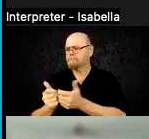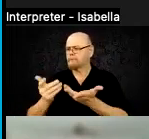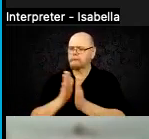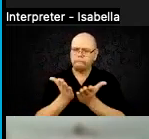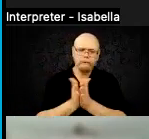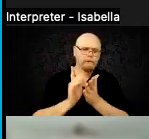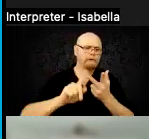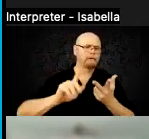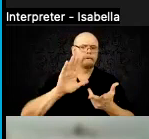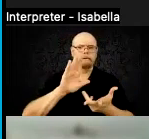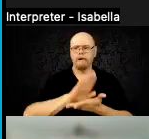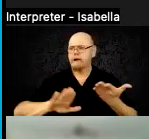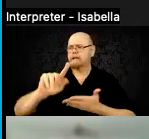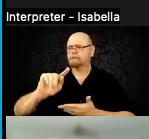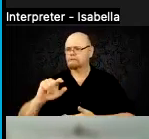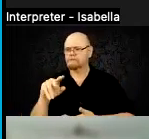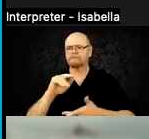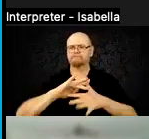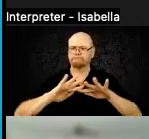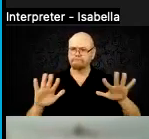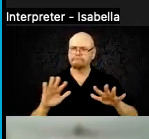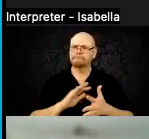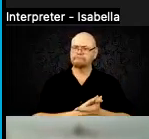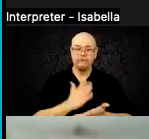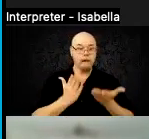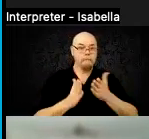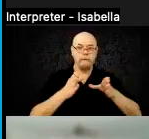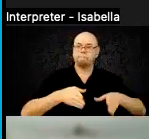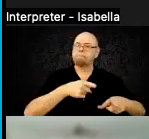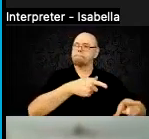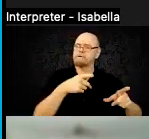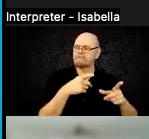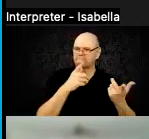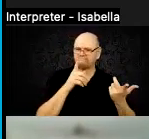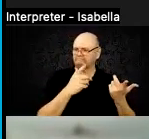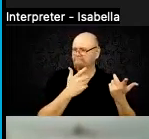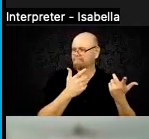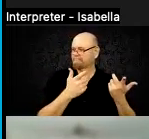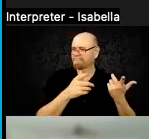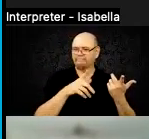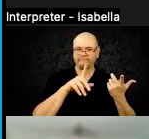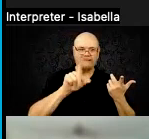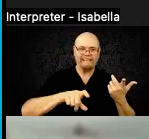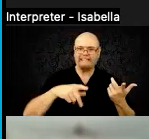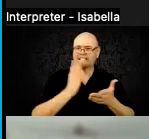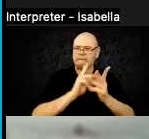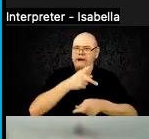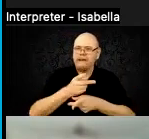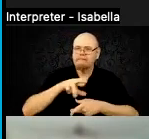also provide assistive technology to help somebody perform their job, like if you need a screen reader for a computer or something along those